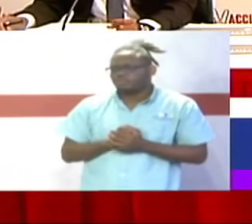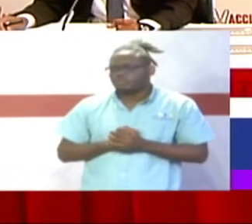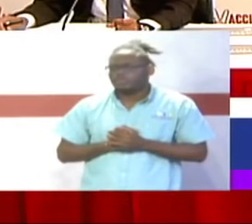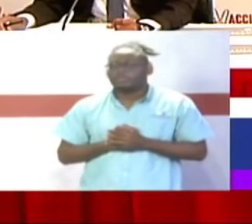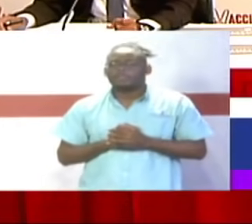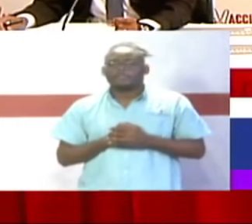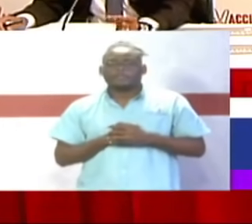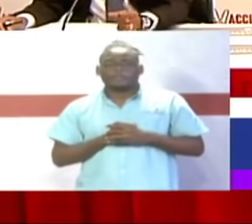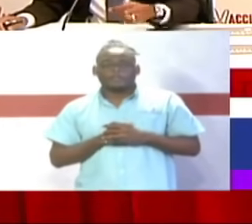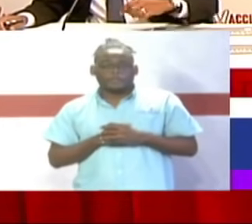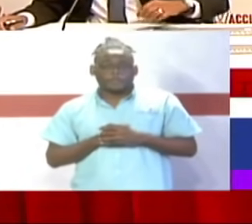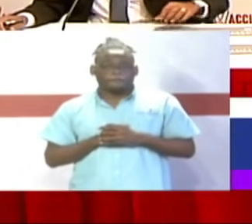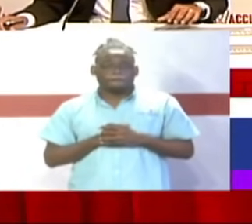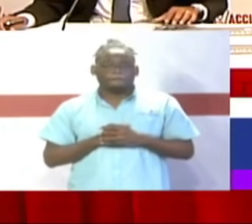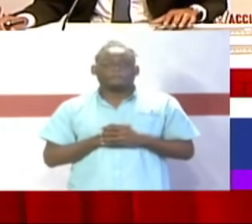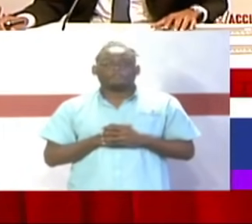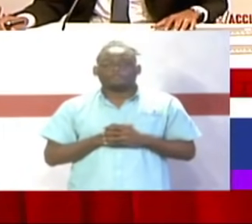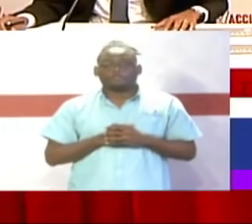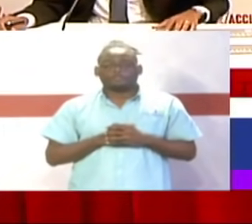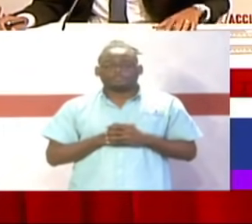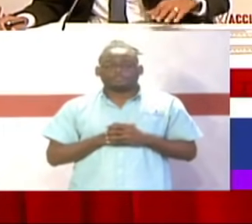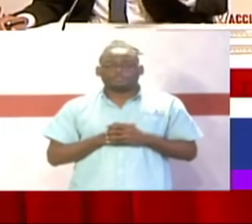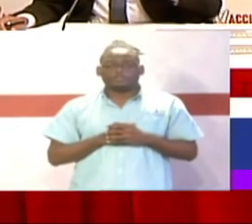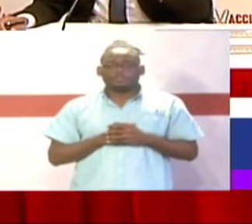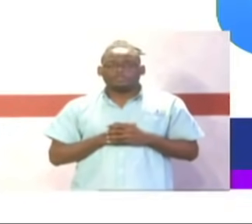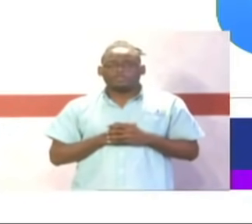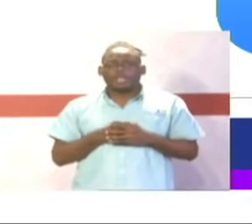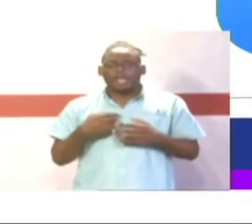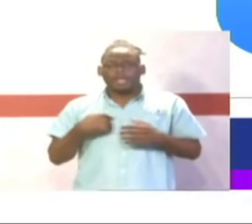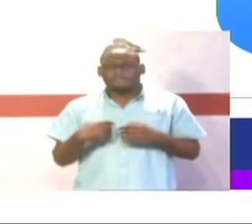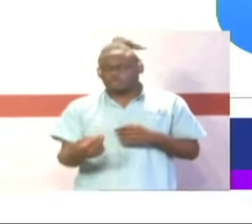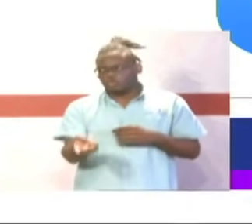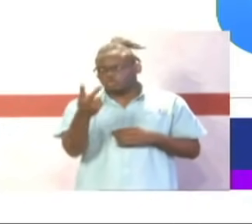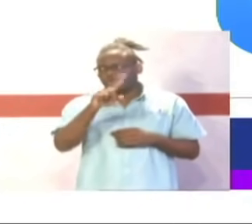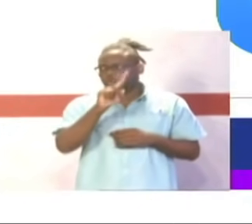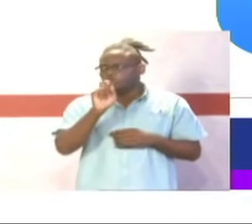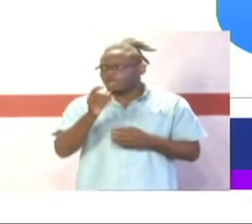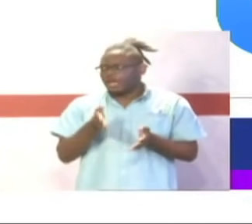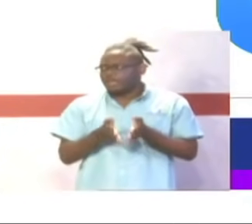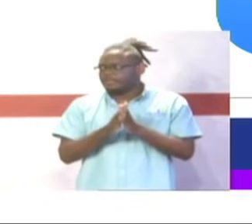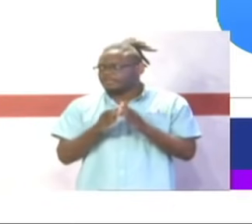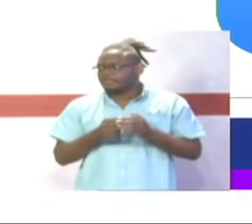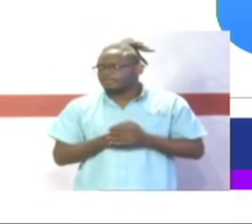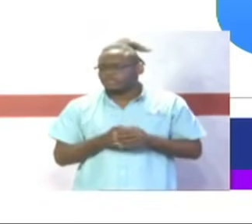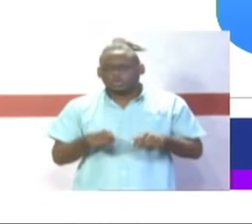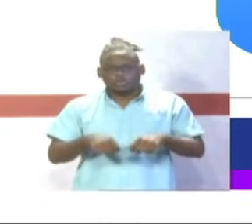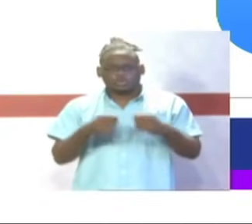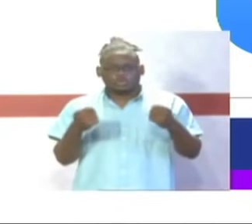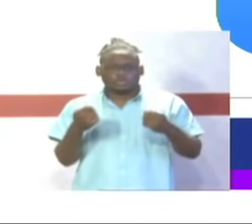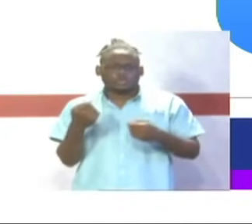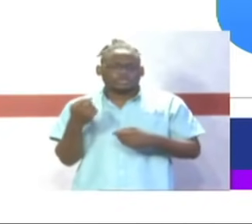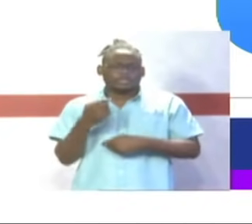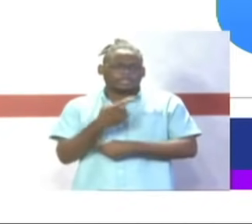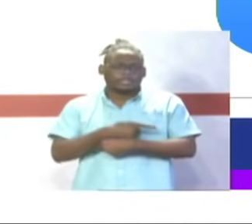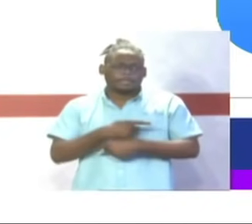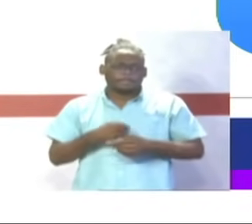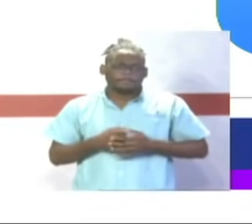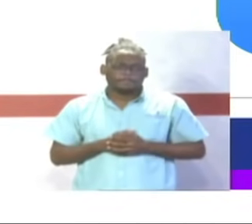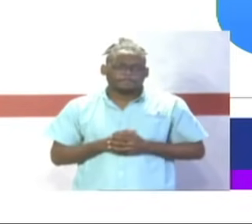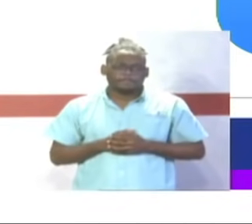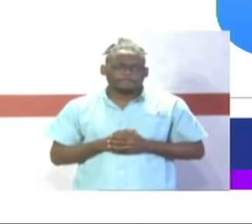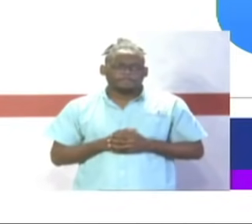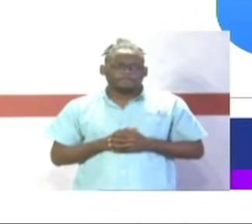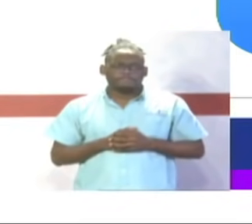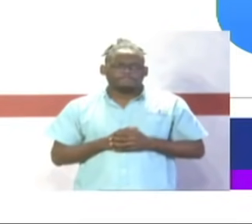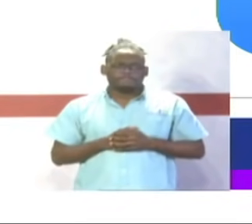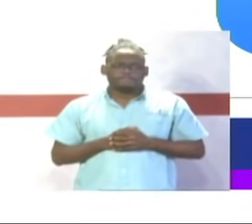Hi, good morning. My name is Rhea Chetram. I just have two questions, please. I'd like to get an update on what's happening at the Irie High